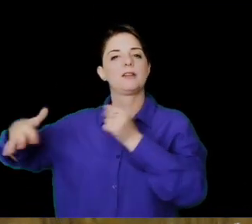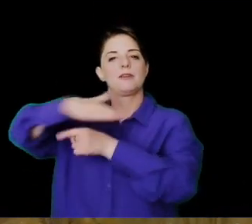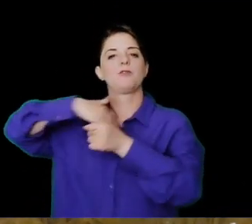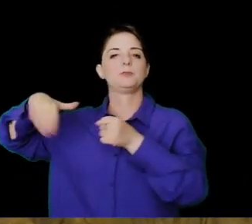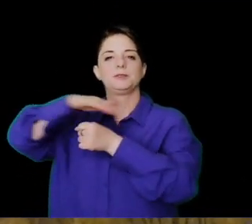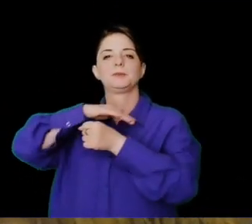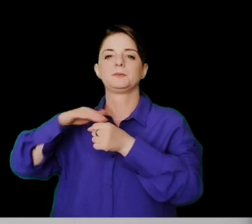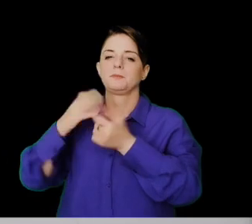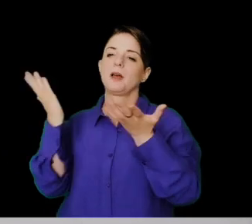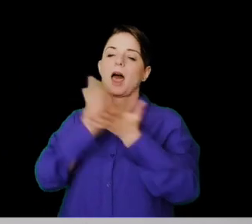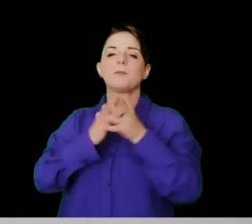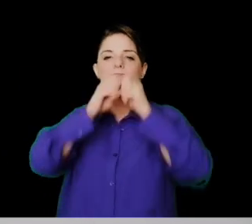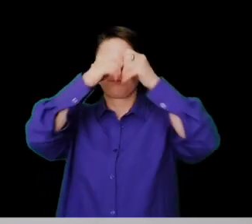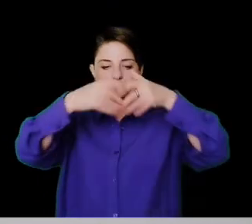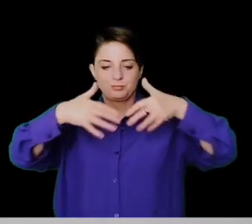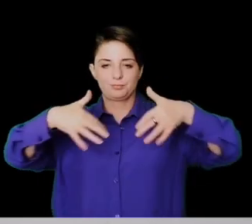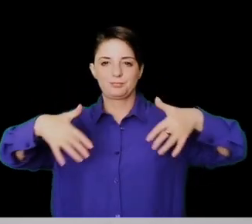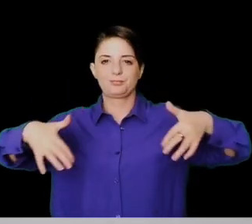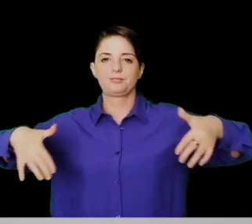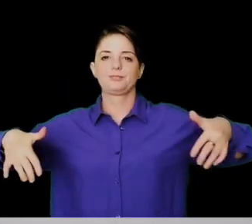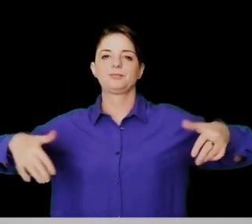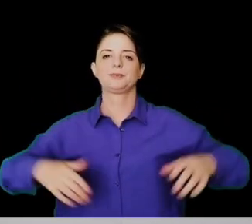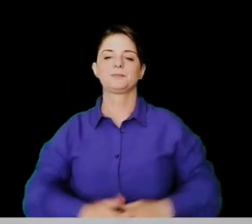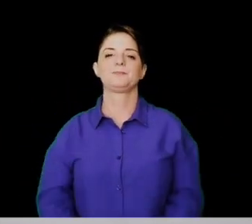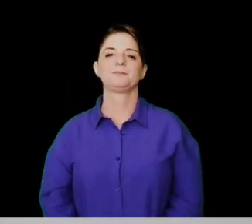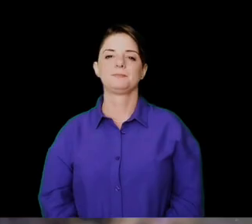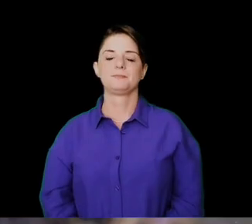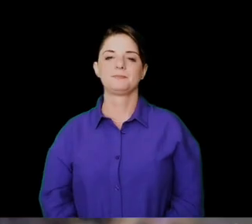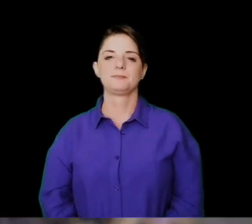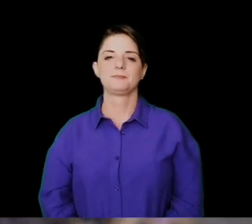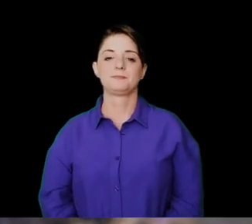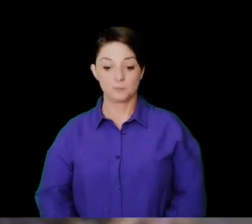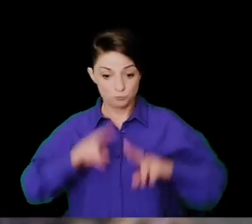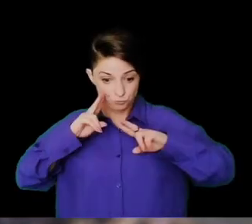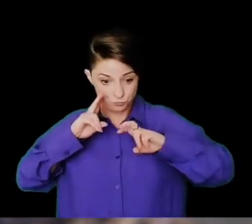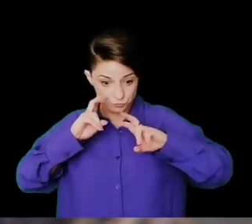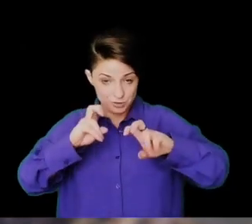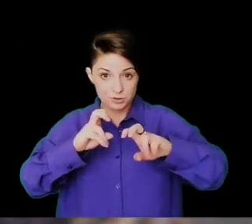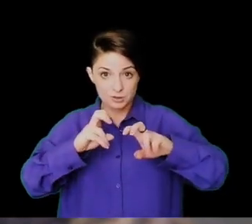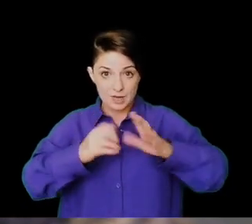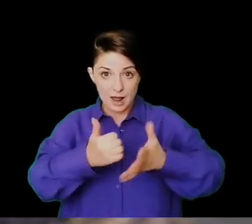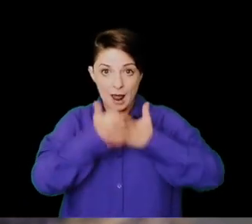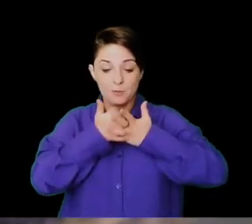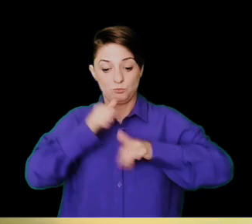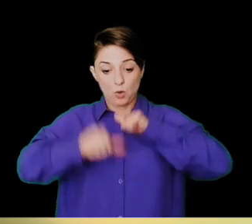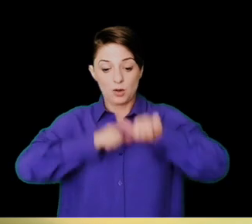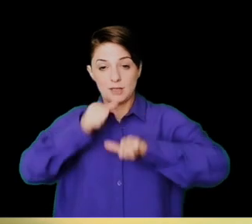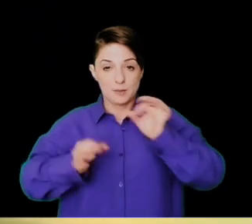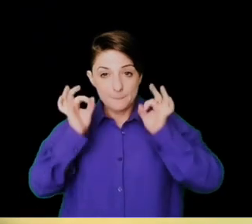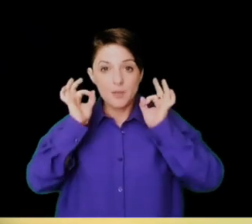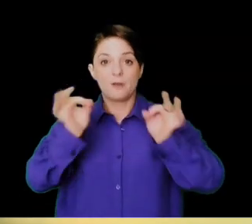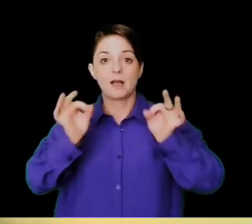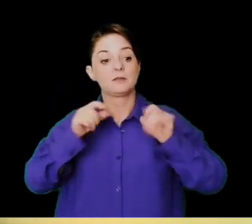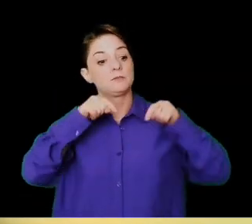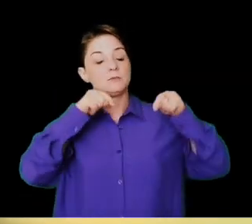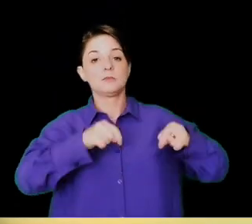them to the natural environment. So we deploy them. Once Monica's research has helped refine the process,